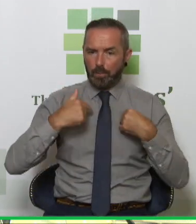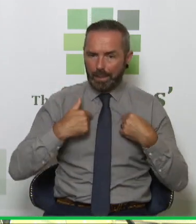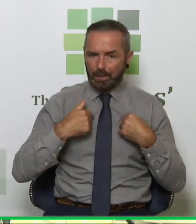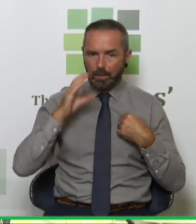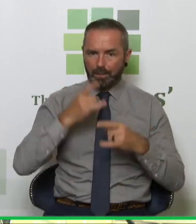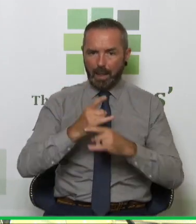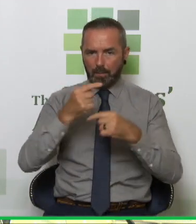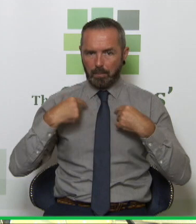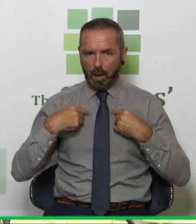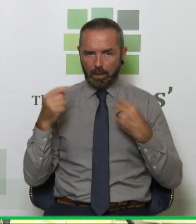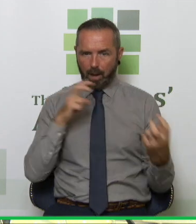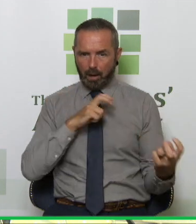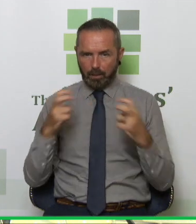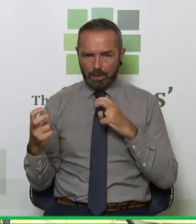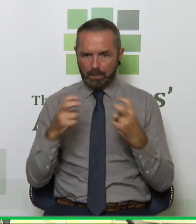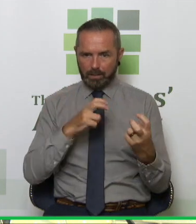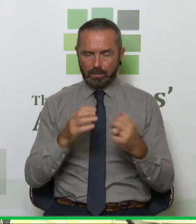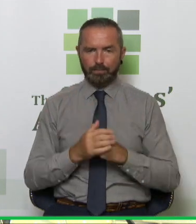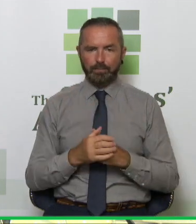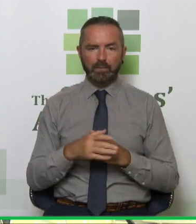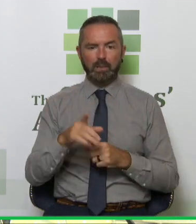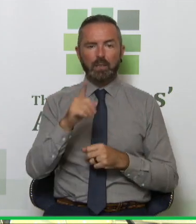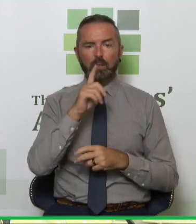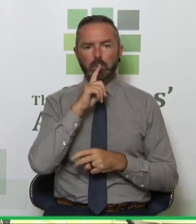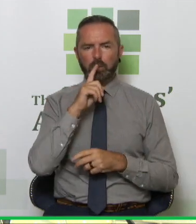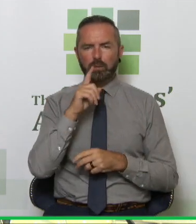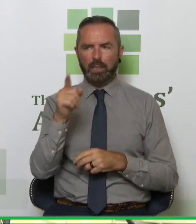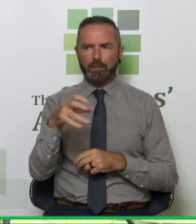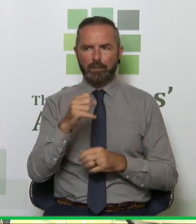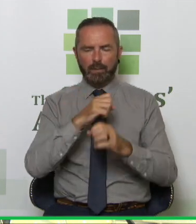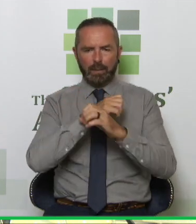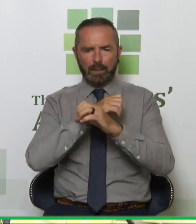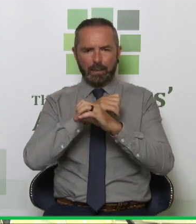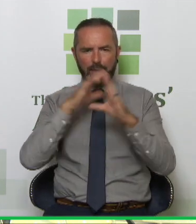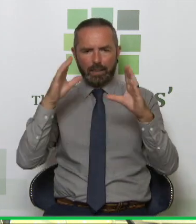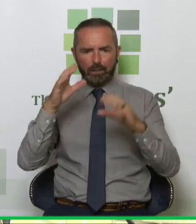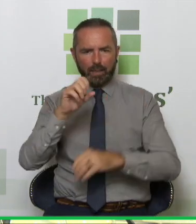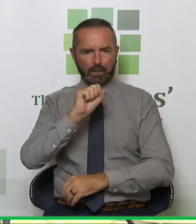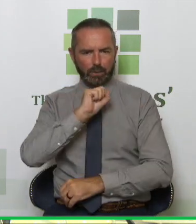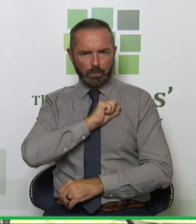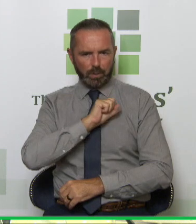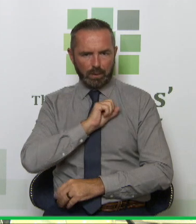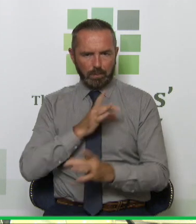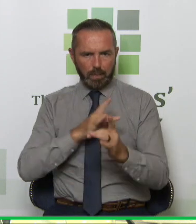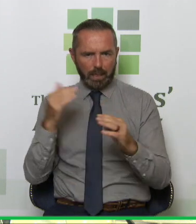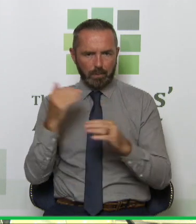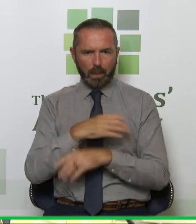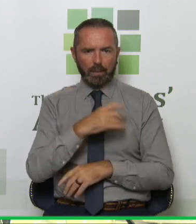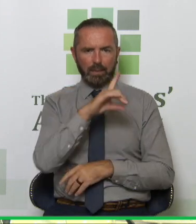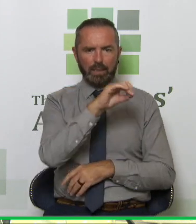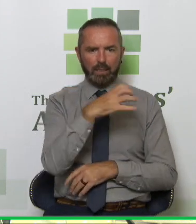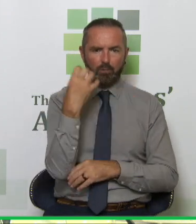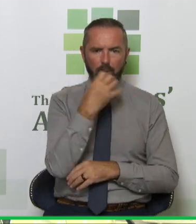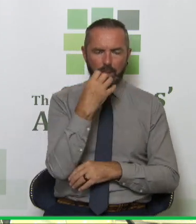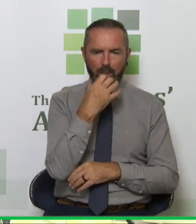much less useful, however, that there were very, very clear assertions made that criminalization deters problem use,